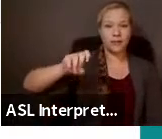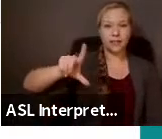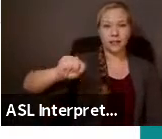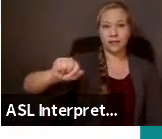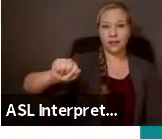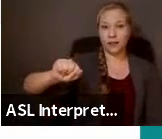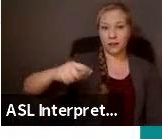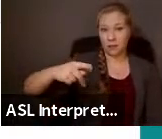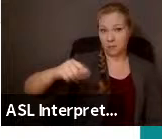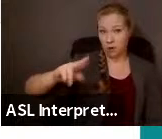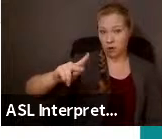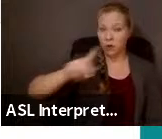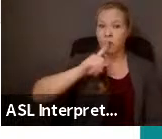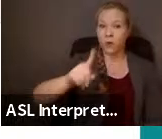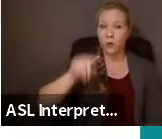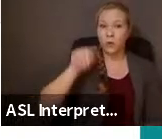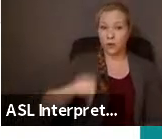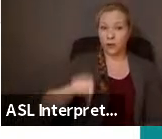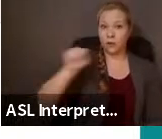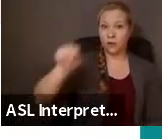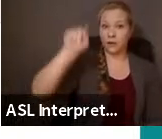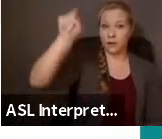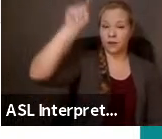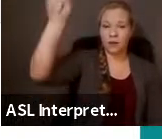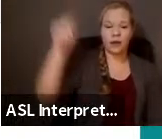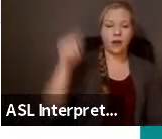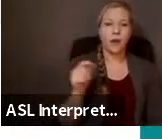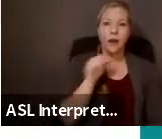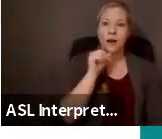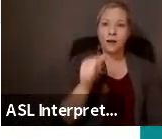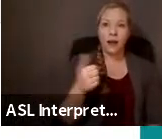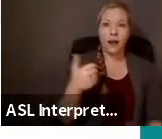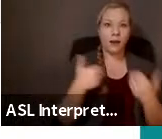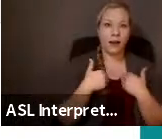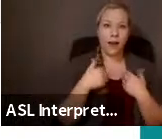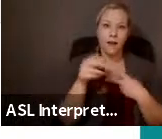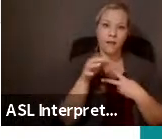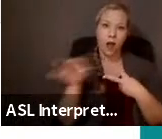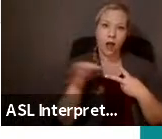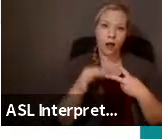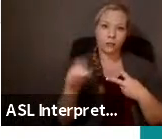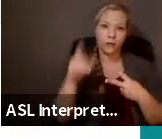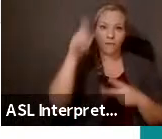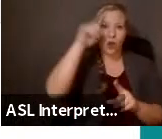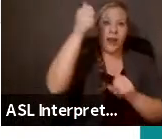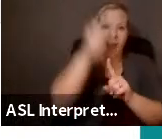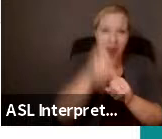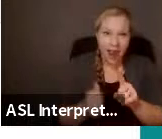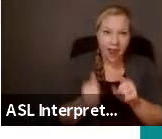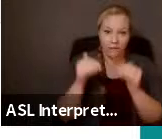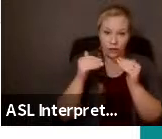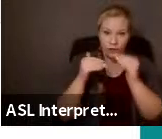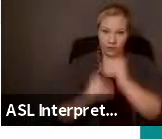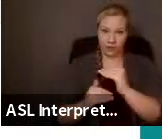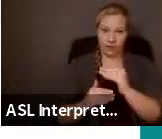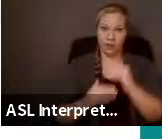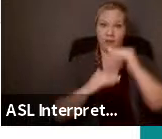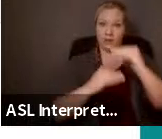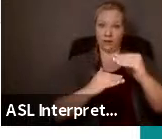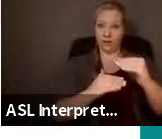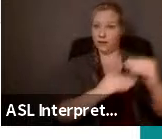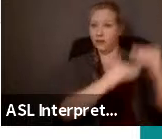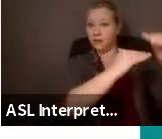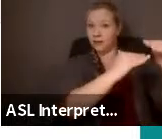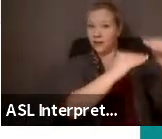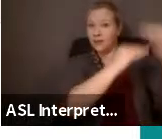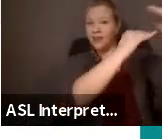in every part of the corridor. And so especially, that northern part, there are still plenty of things to talk about, for the next